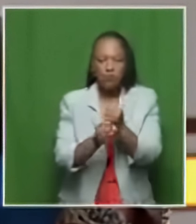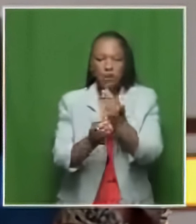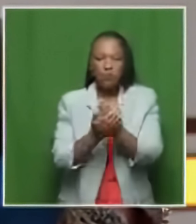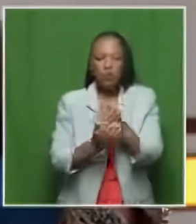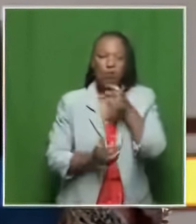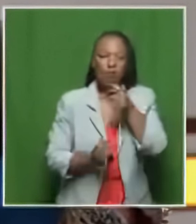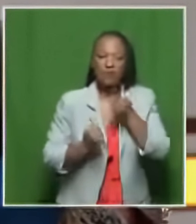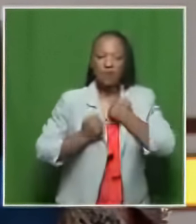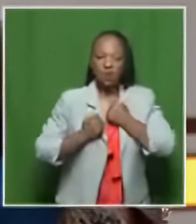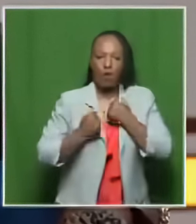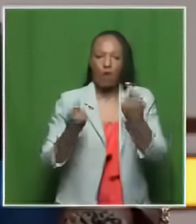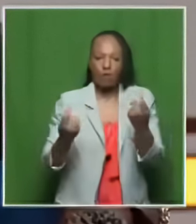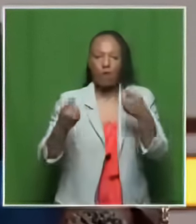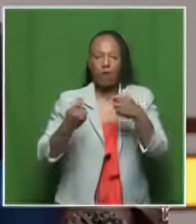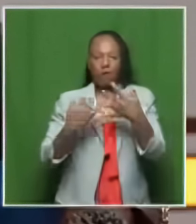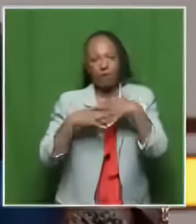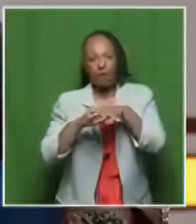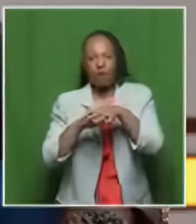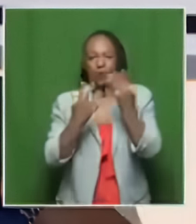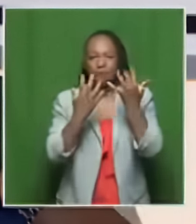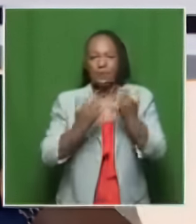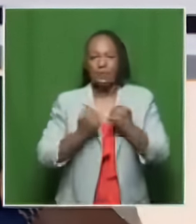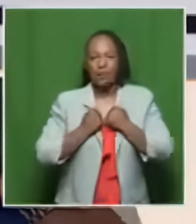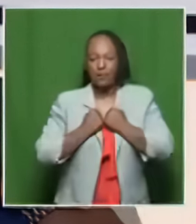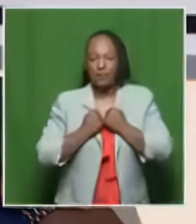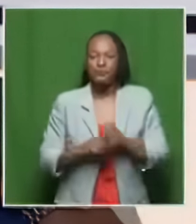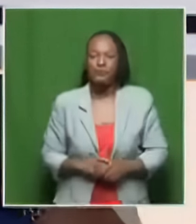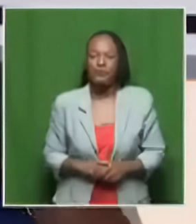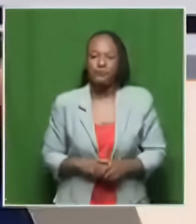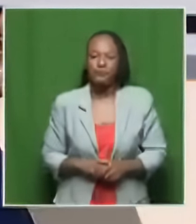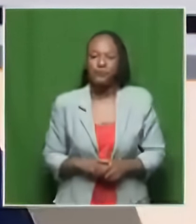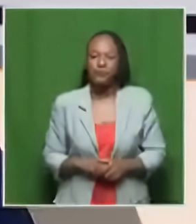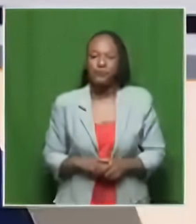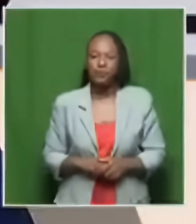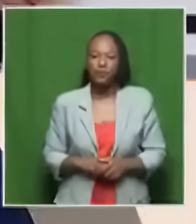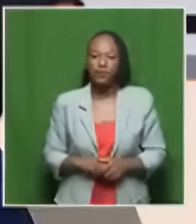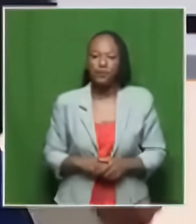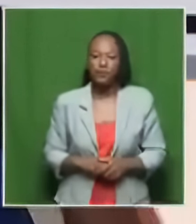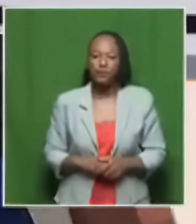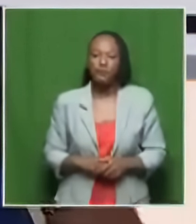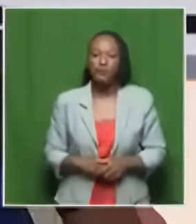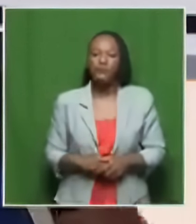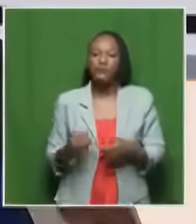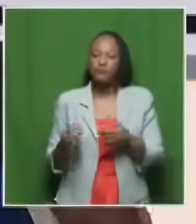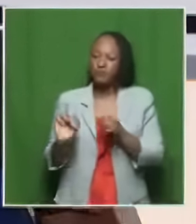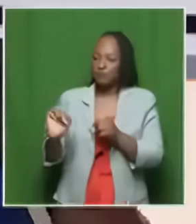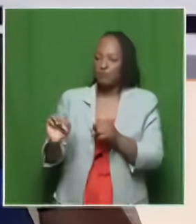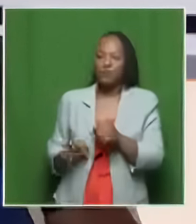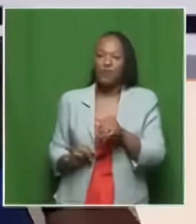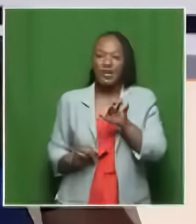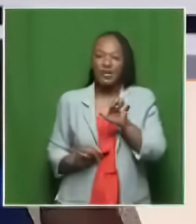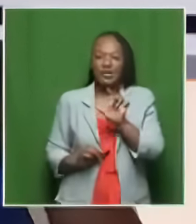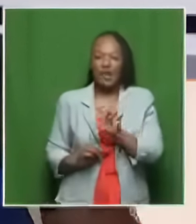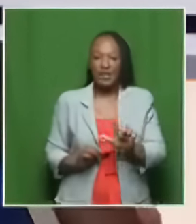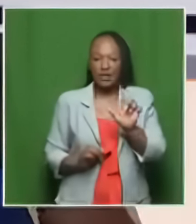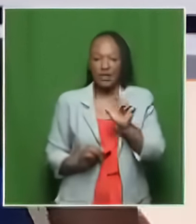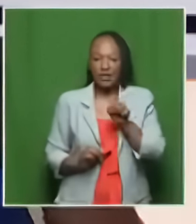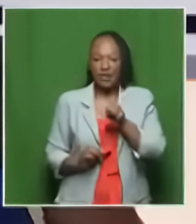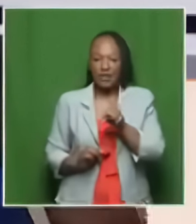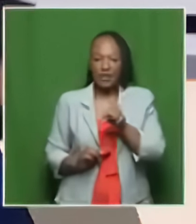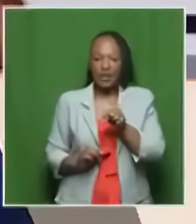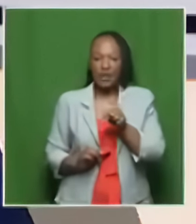are incorporated in the budget. Let's move now to your case in East London and where we were, where